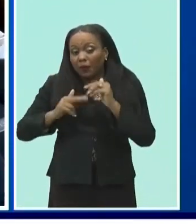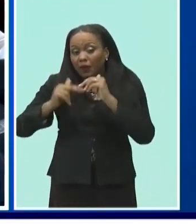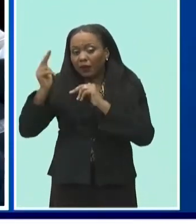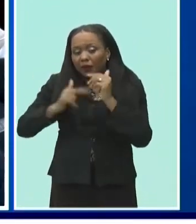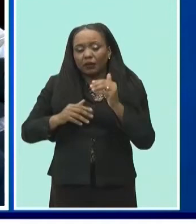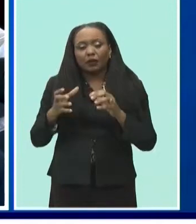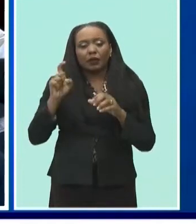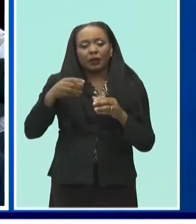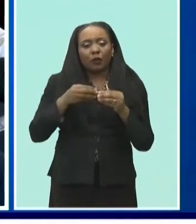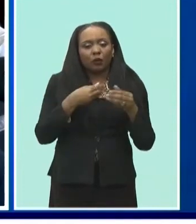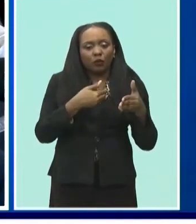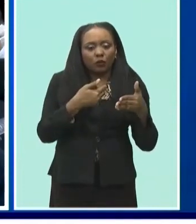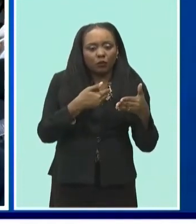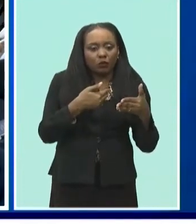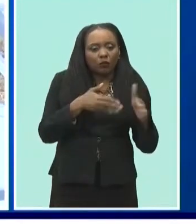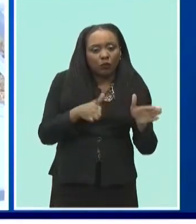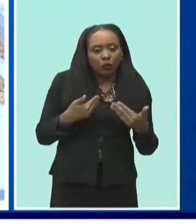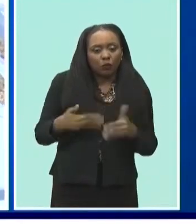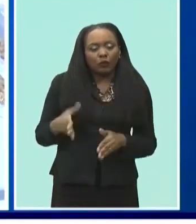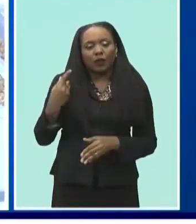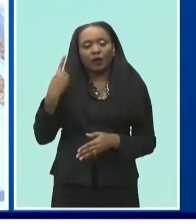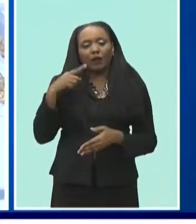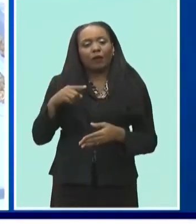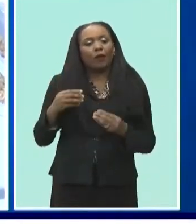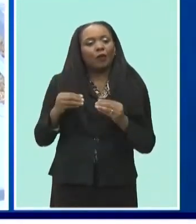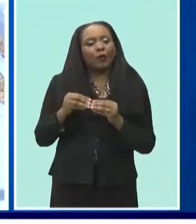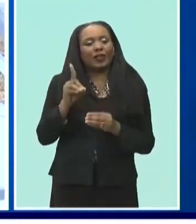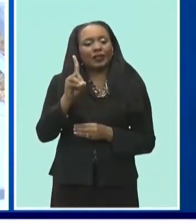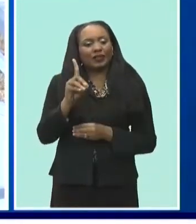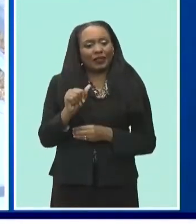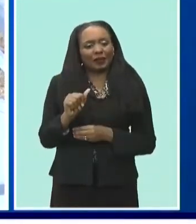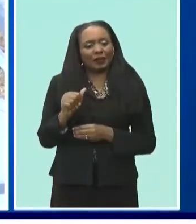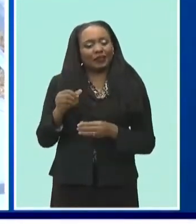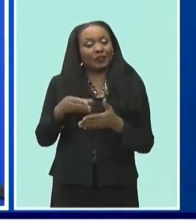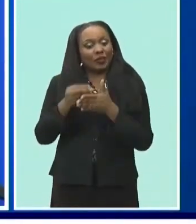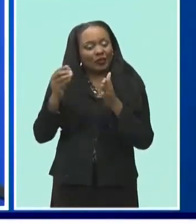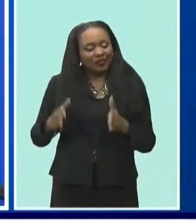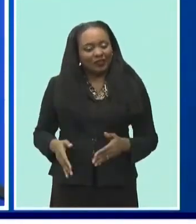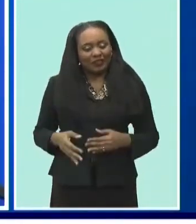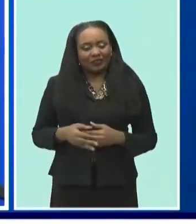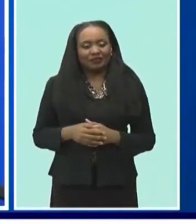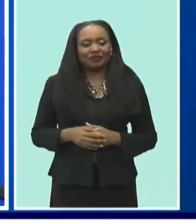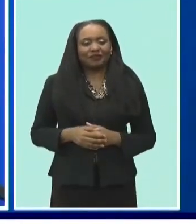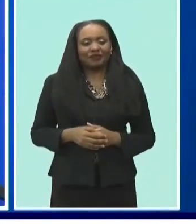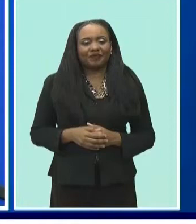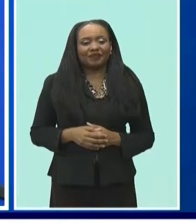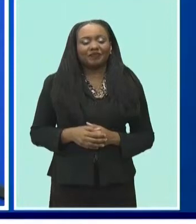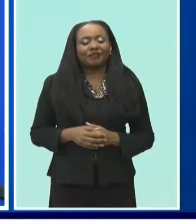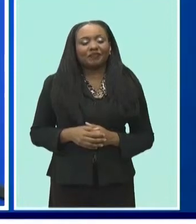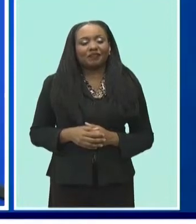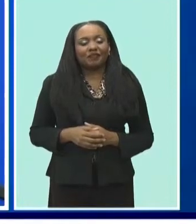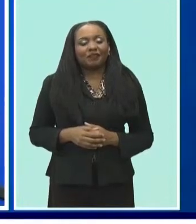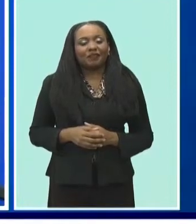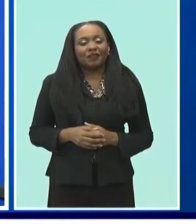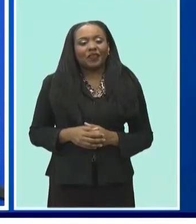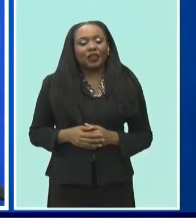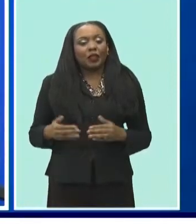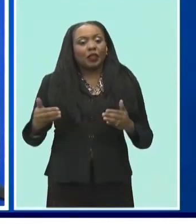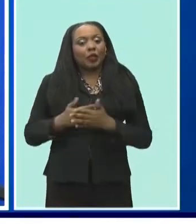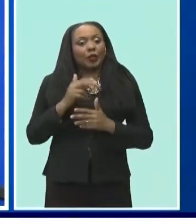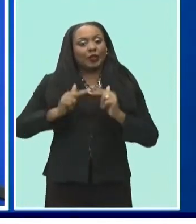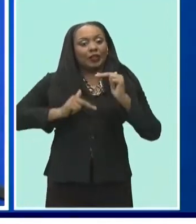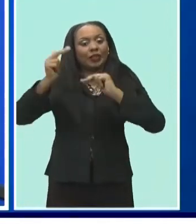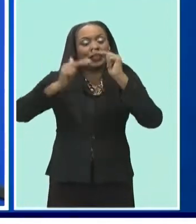rooms and satisfy the needs of the disabled students. The new block, which we are launching, is designed as